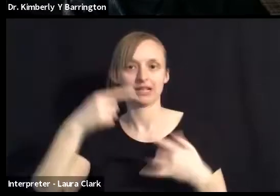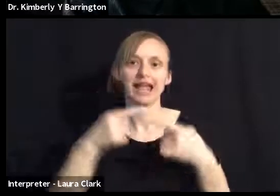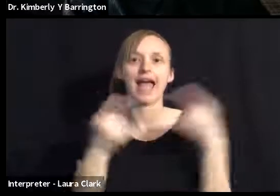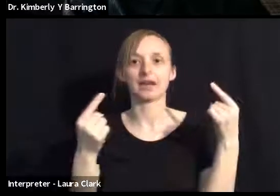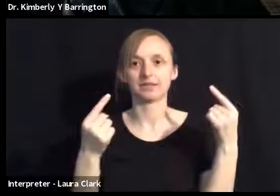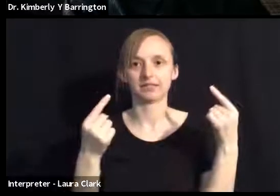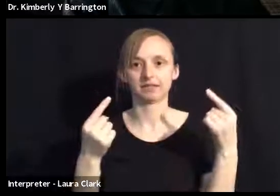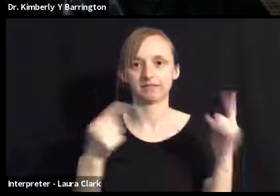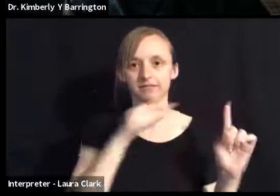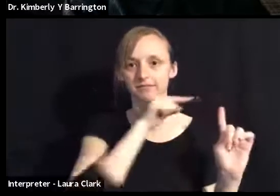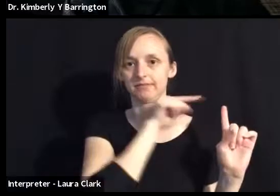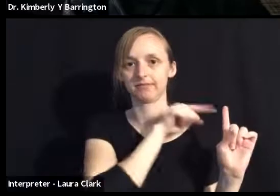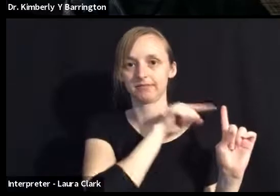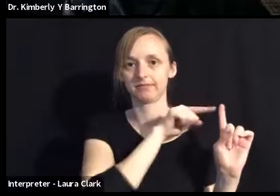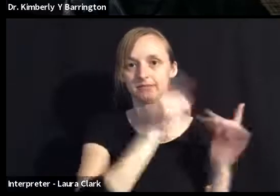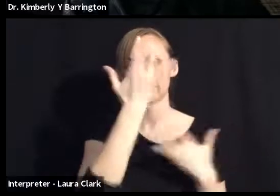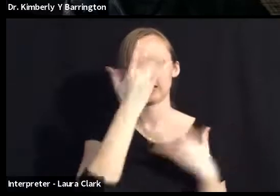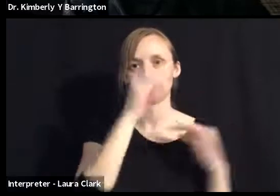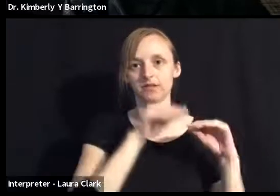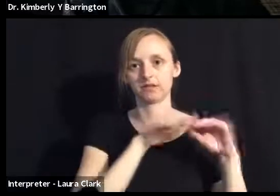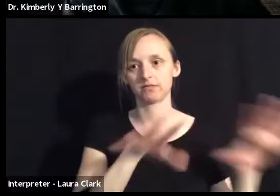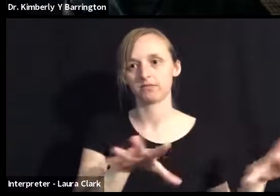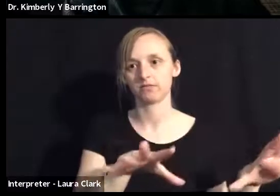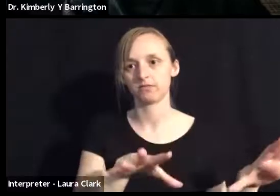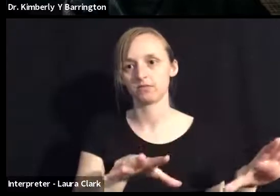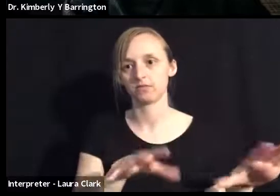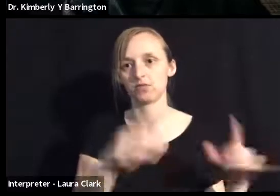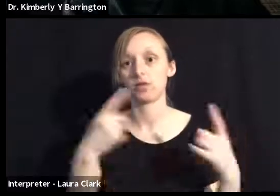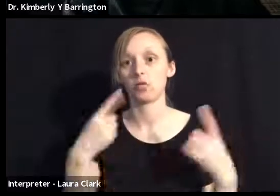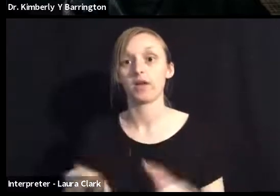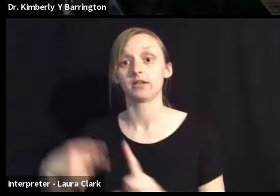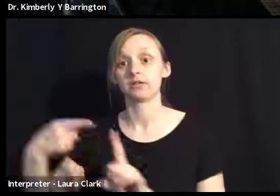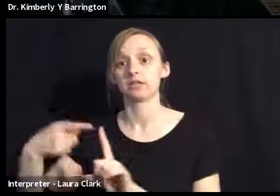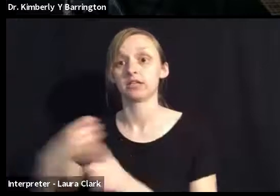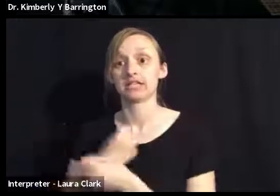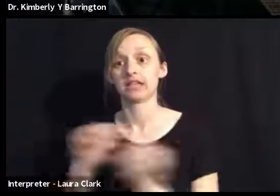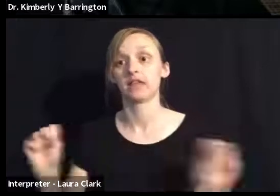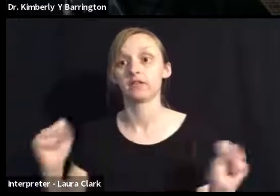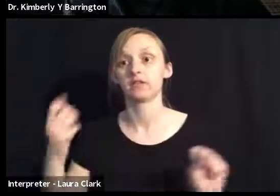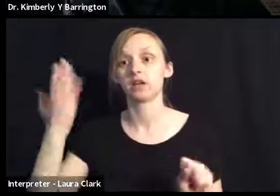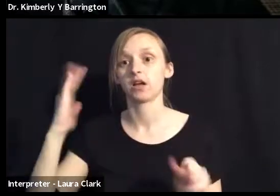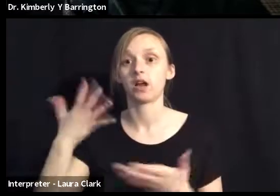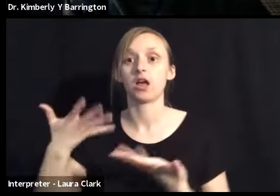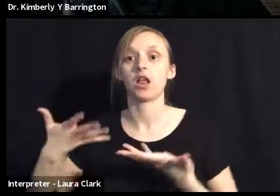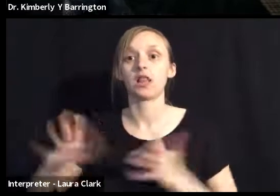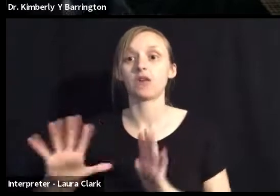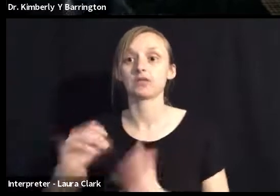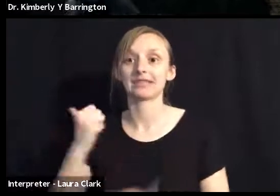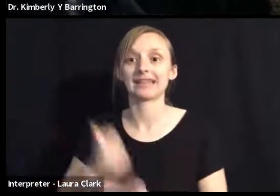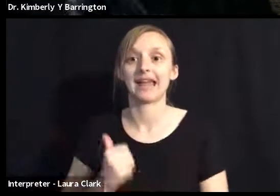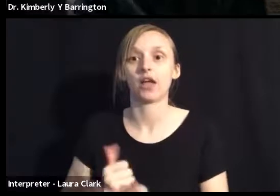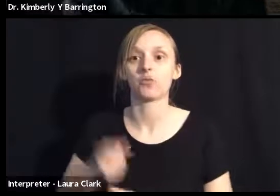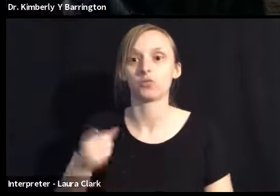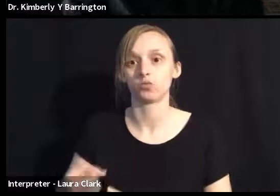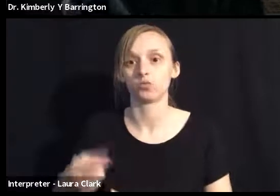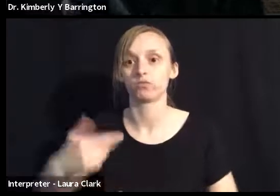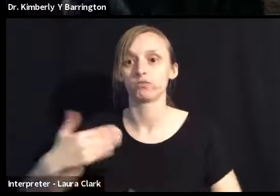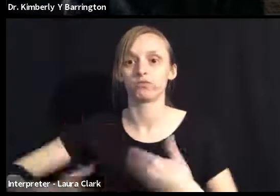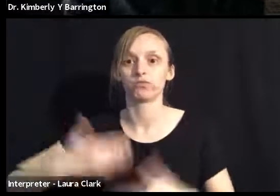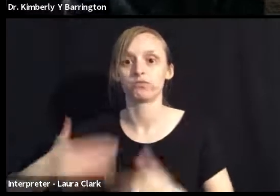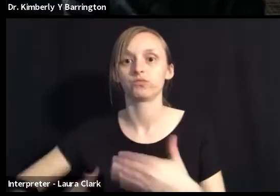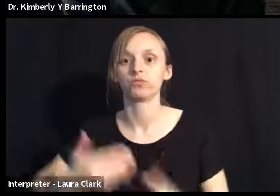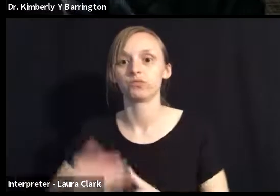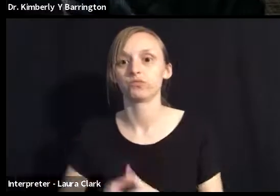And I believe that when you're saved, God allows you to, you know, God allows things to work for your good. Romans 8:28.